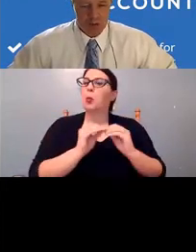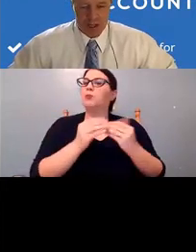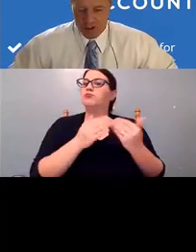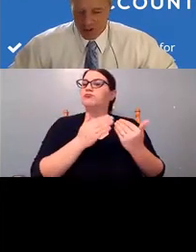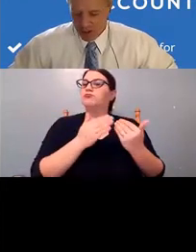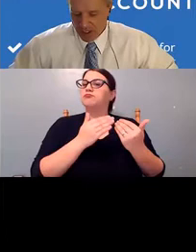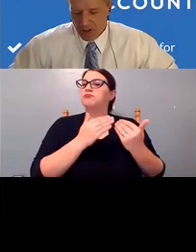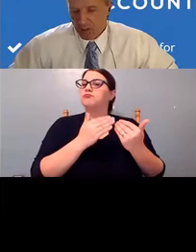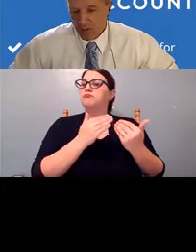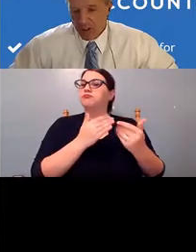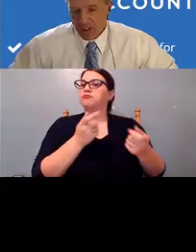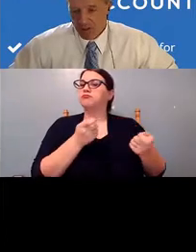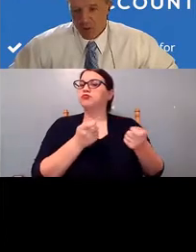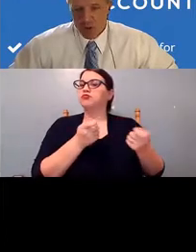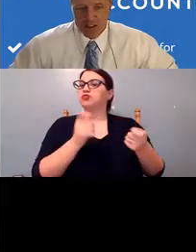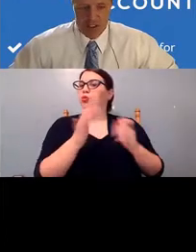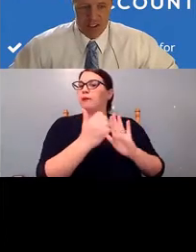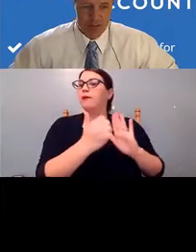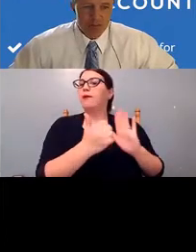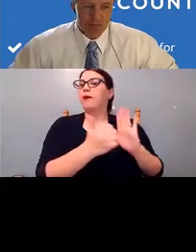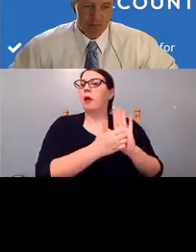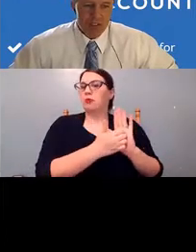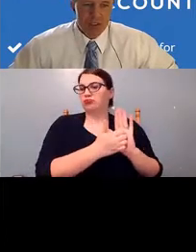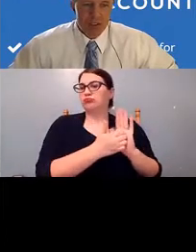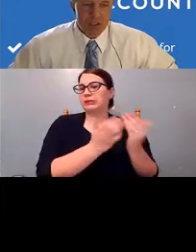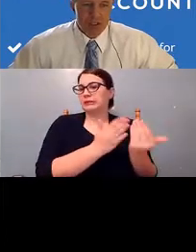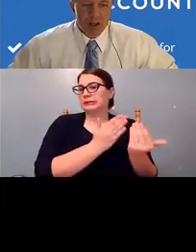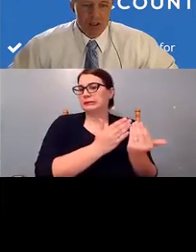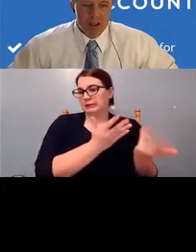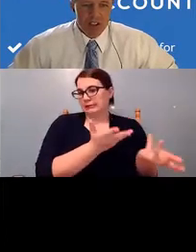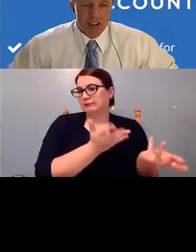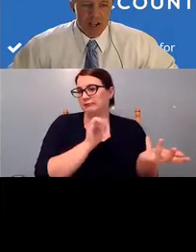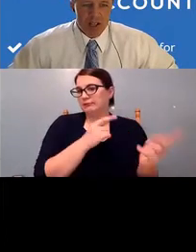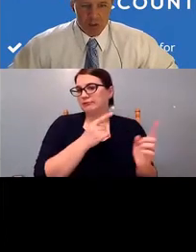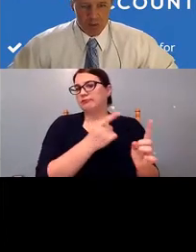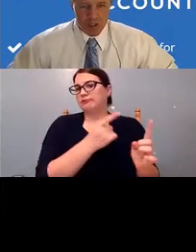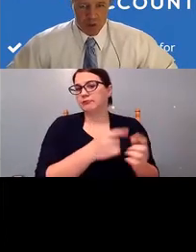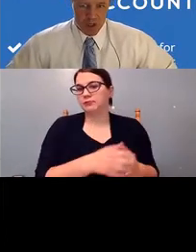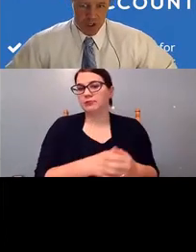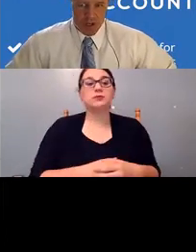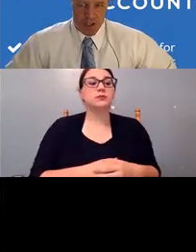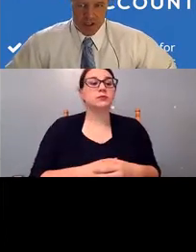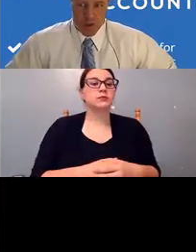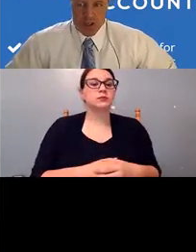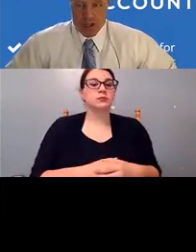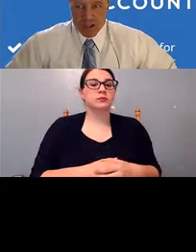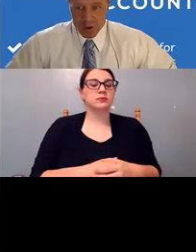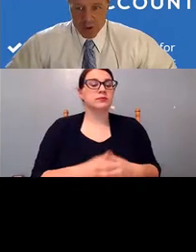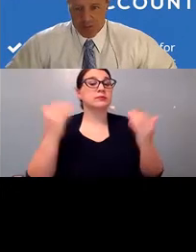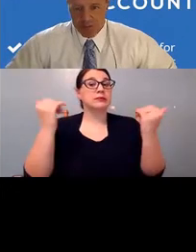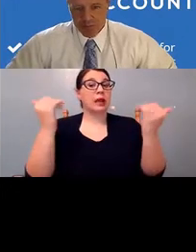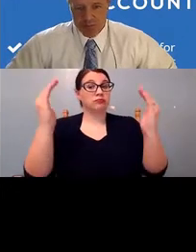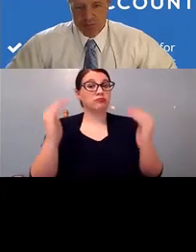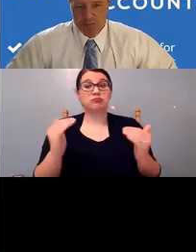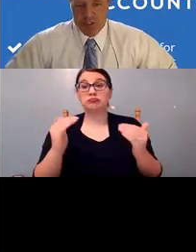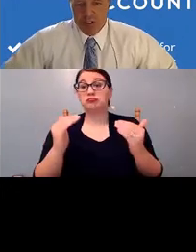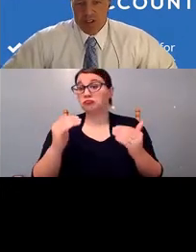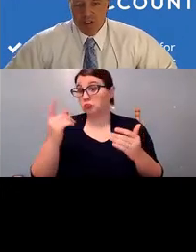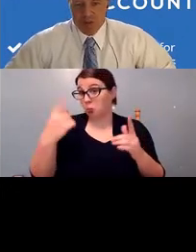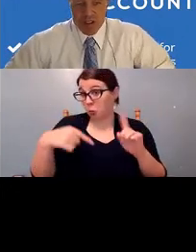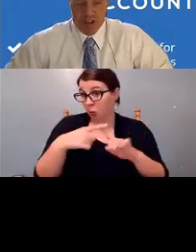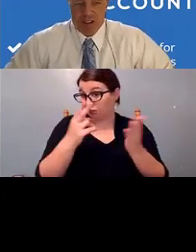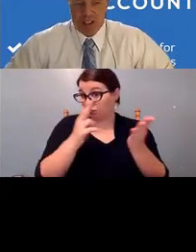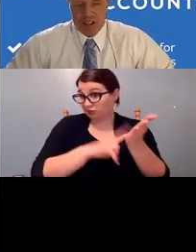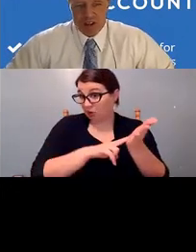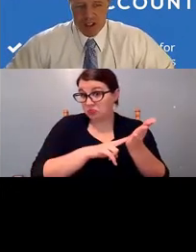enroll and manage their accounts much more easily. Next item would be, what do I need when I enroll?